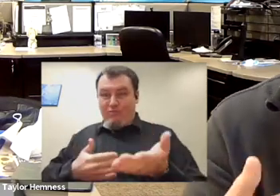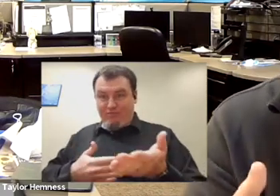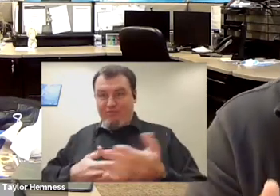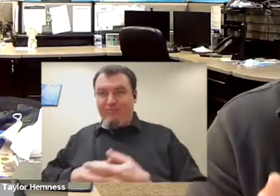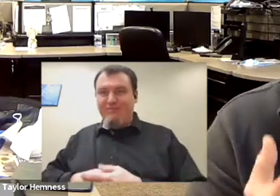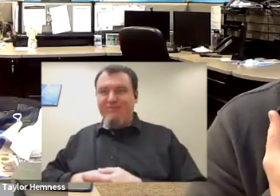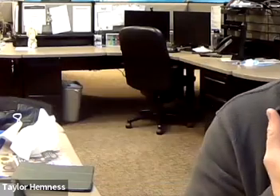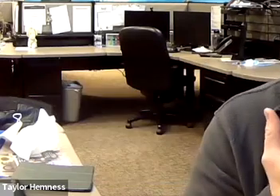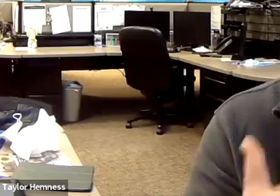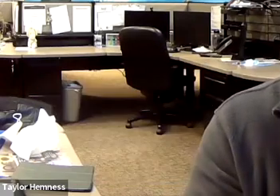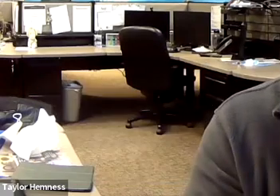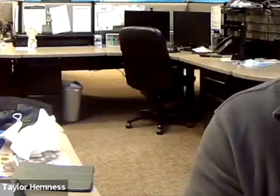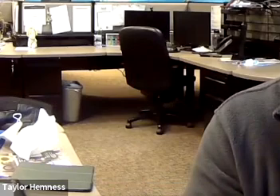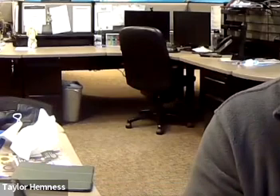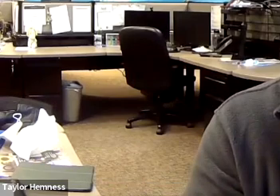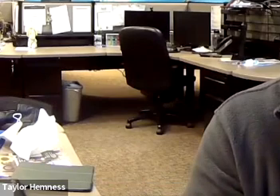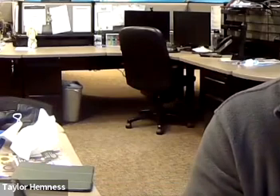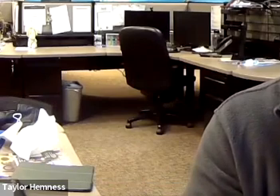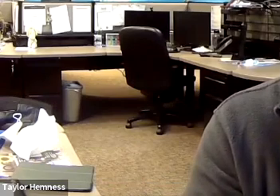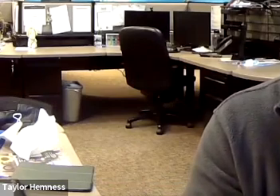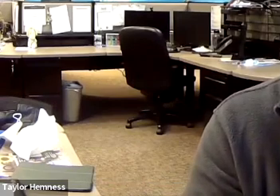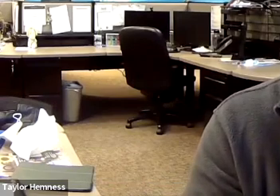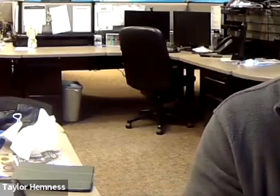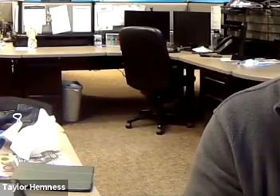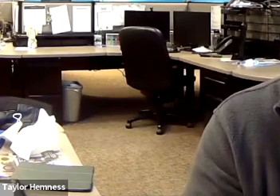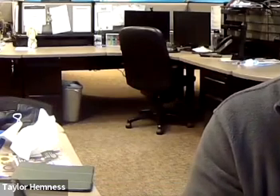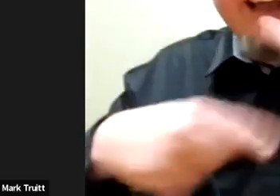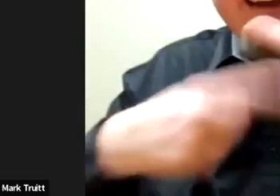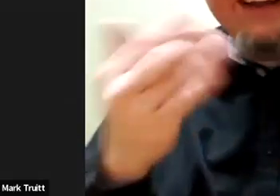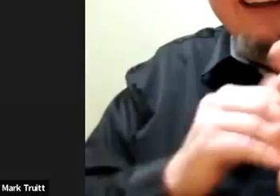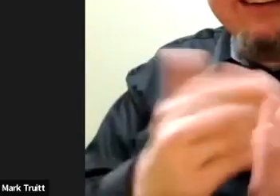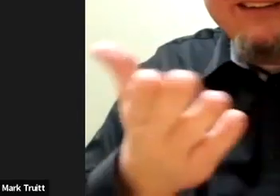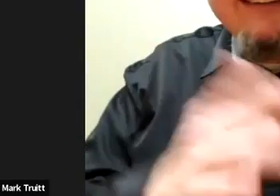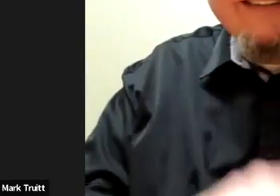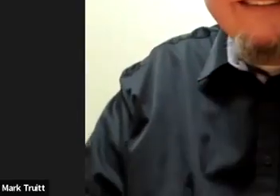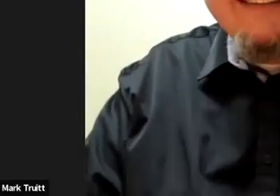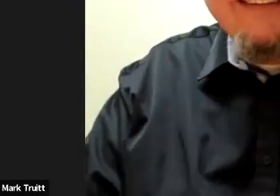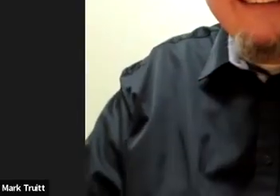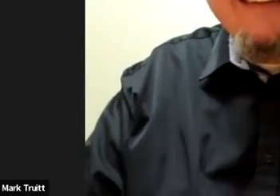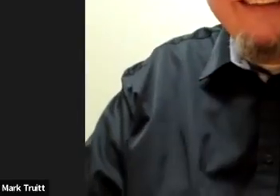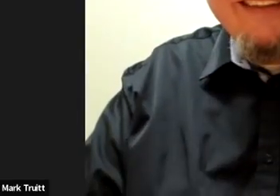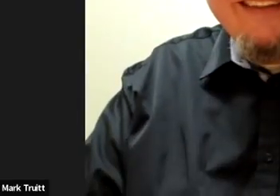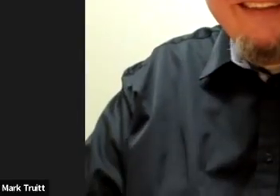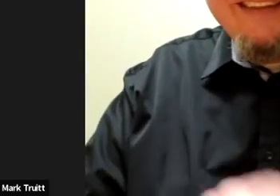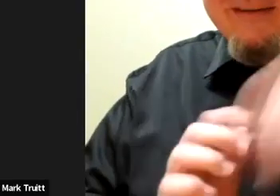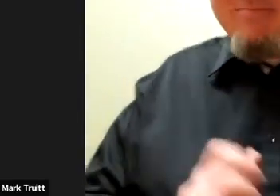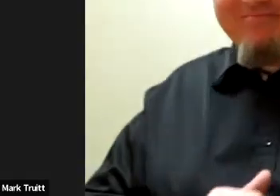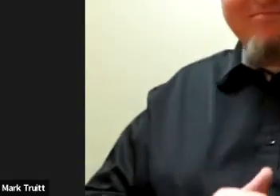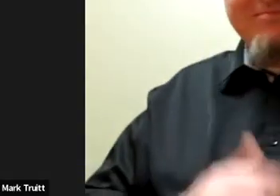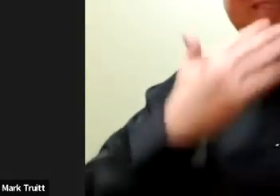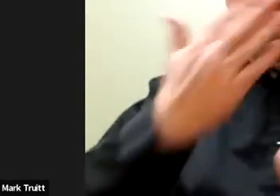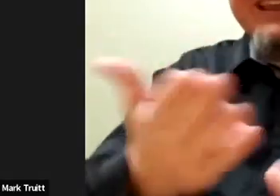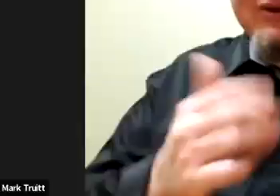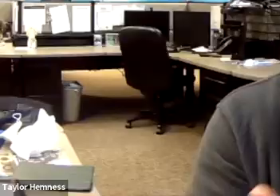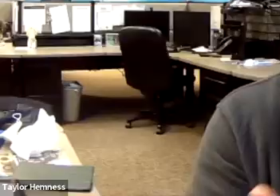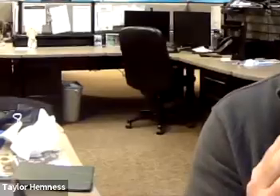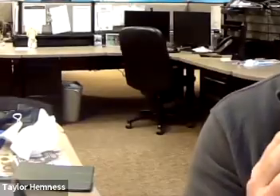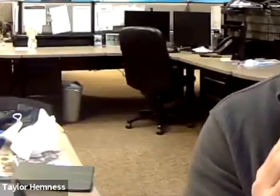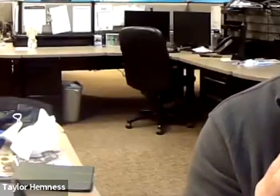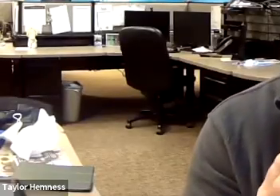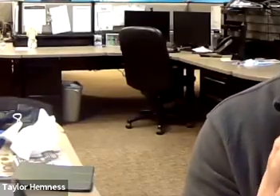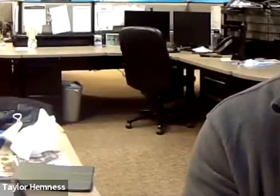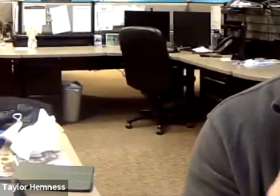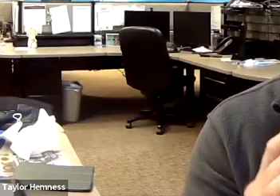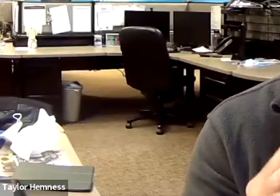I believe I know how to say thank you. Go ahead, sign it again. This is thank you, right? Thank you,